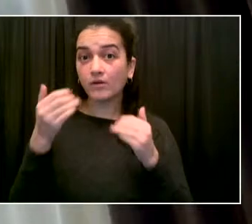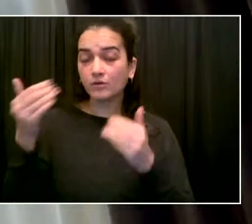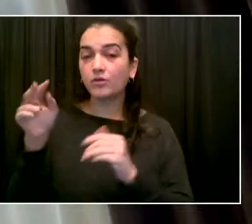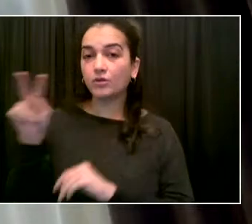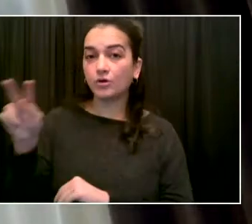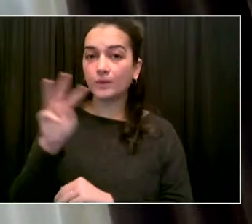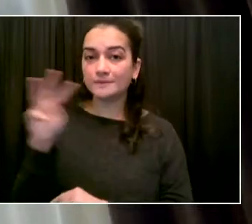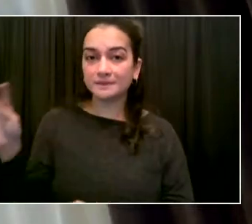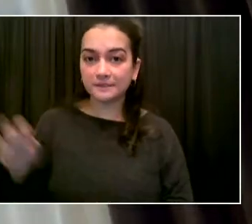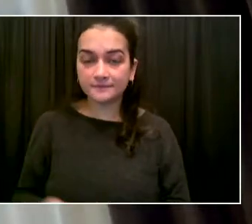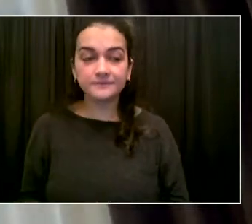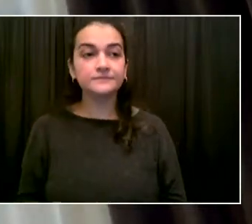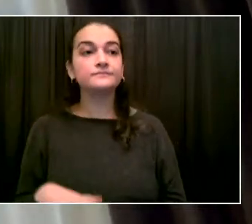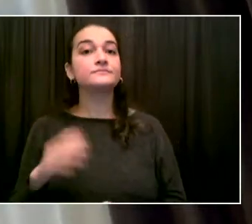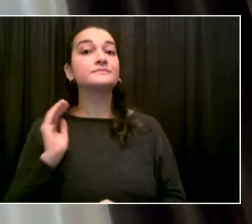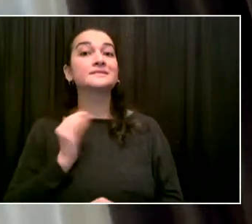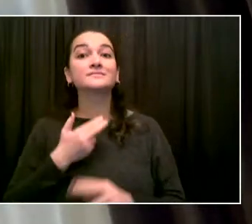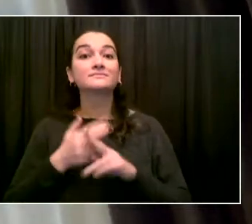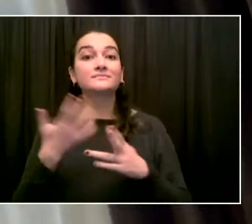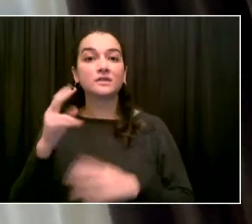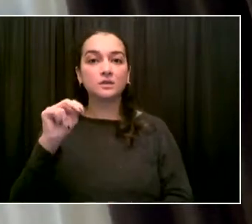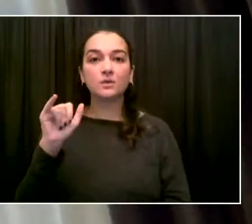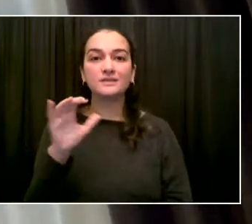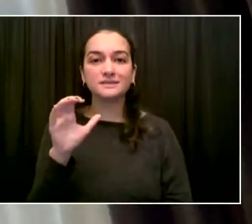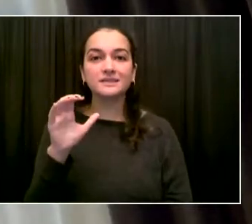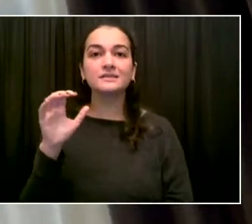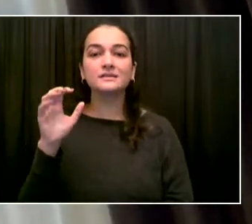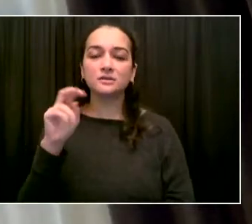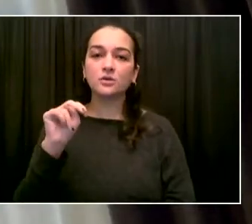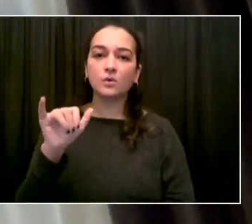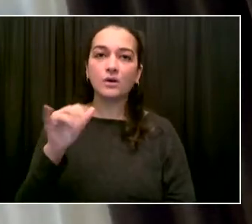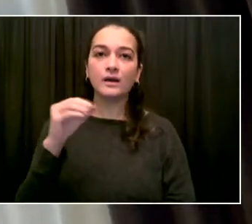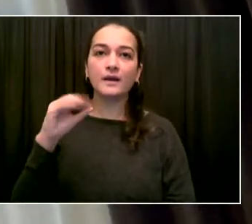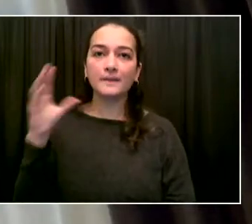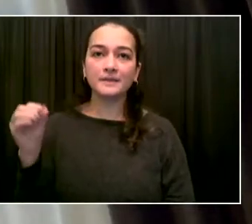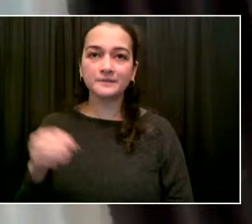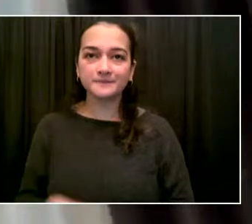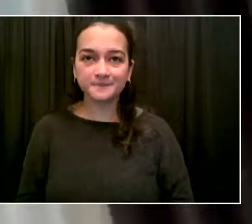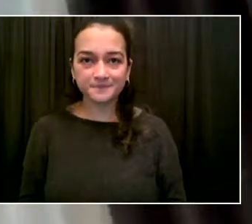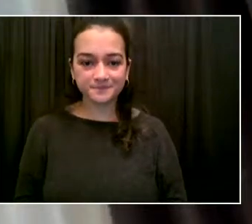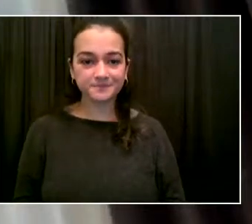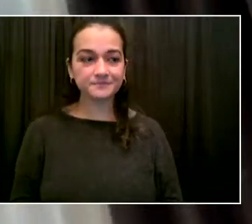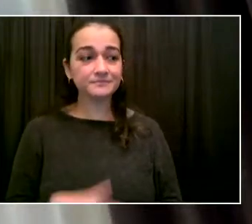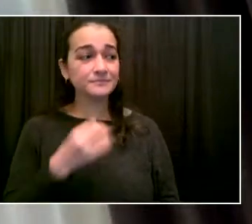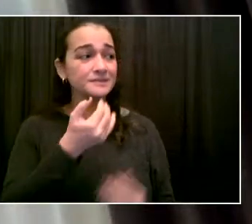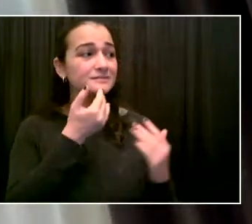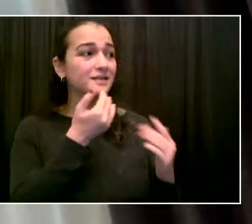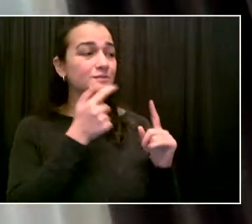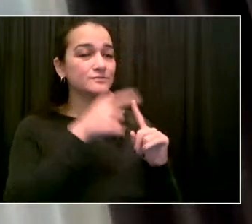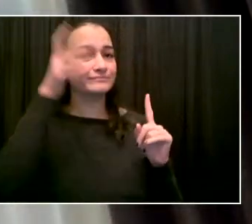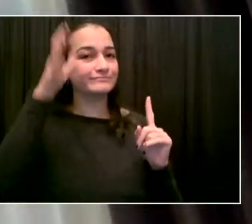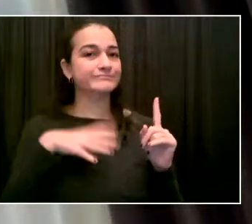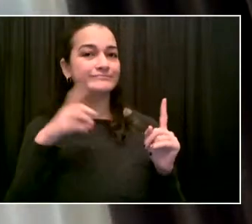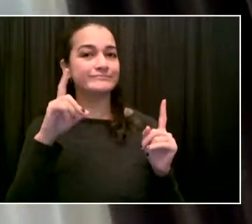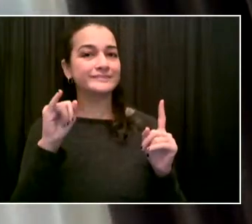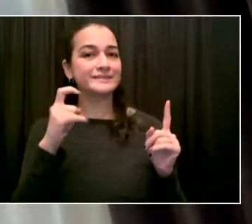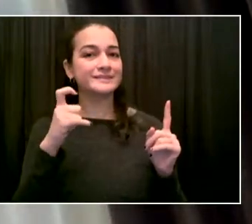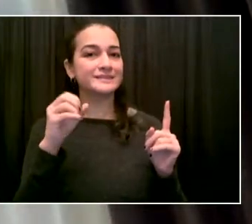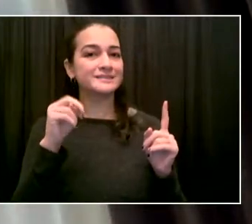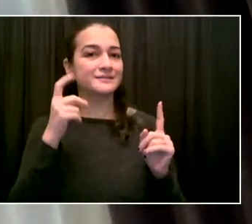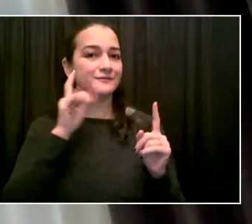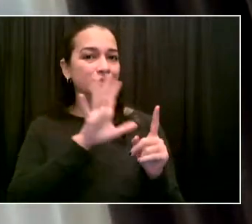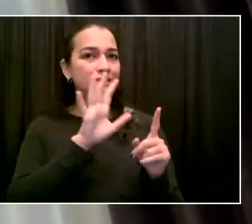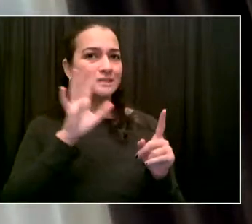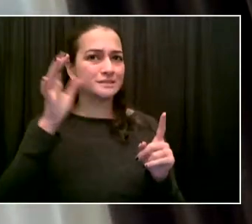outlined. I think, we're seeing immediate demand. People are literally looking and booking to travel before Christmas,